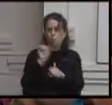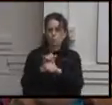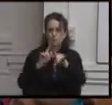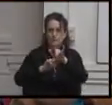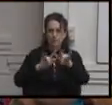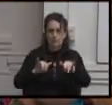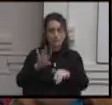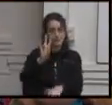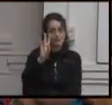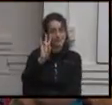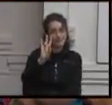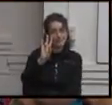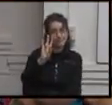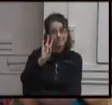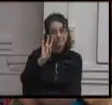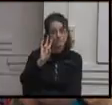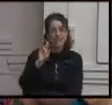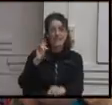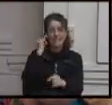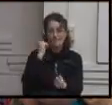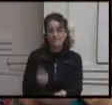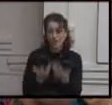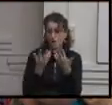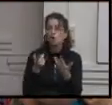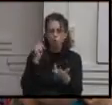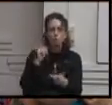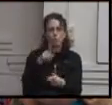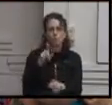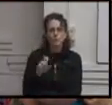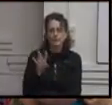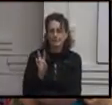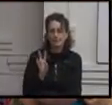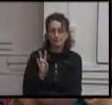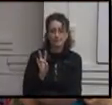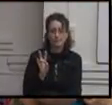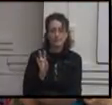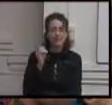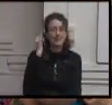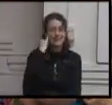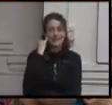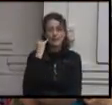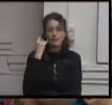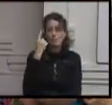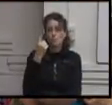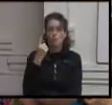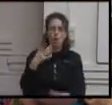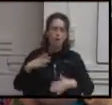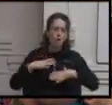to extinguish a fire. If you take out that 7 and one guy's on a day off, that leaves